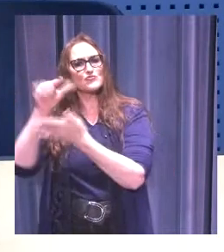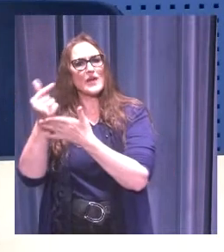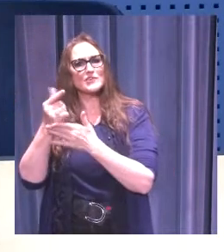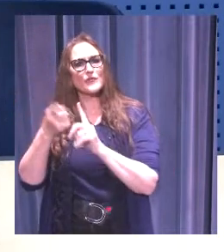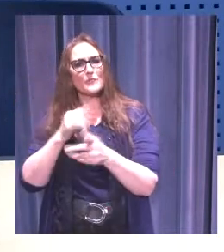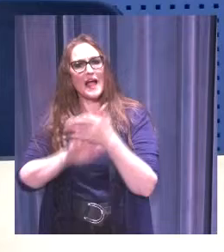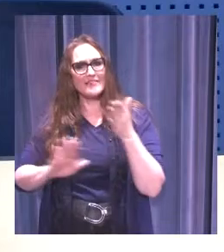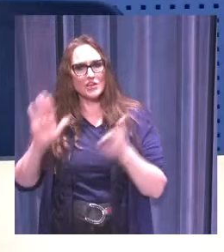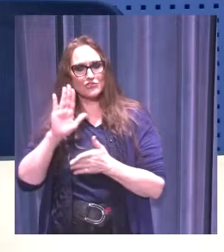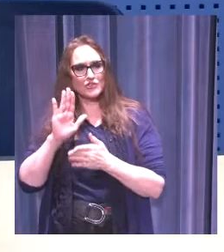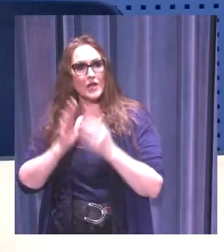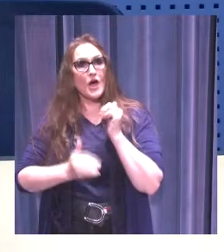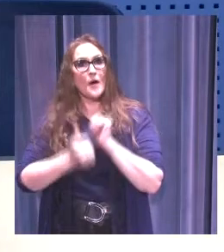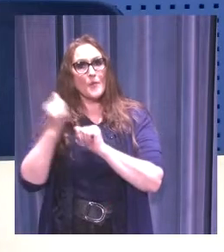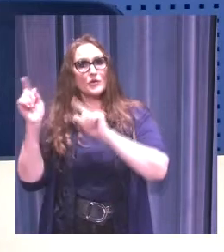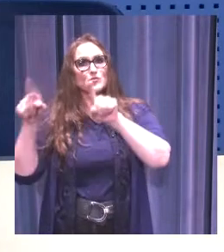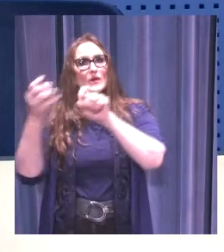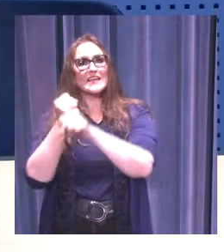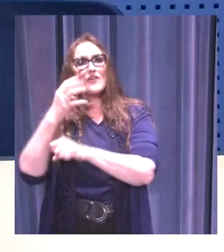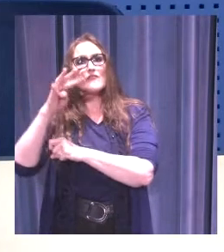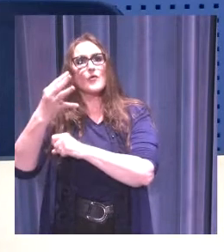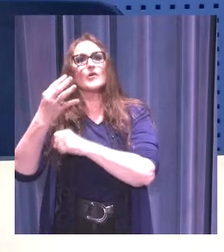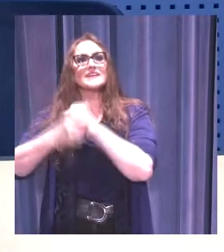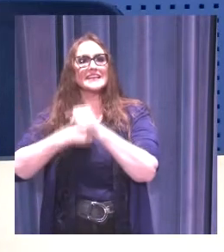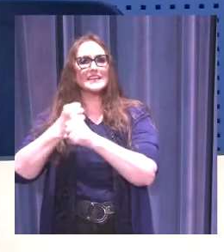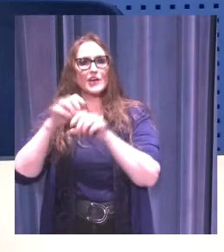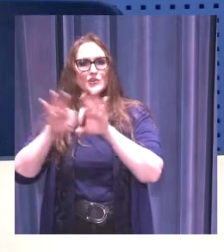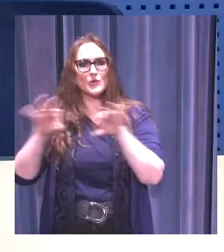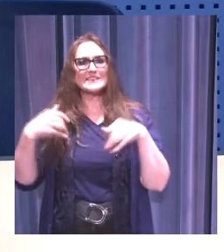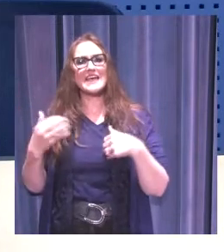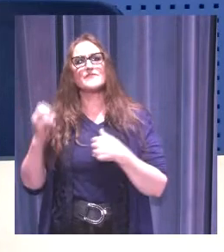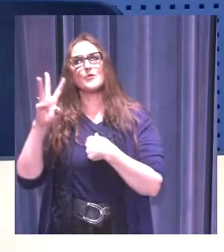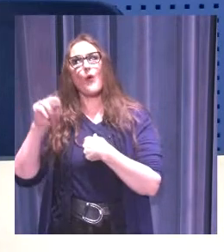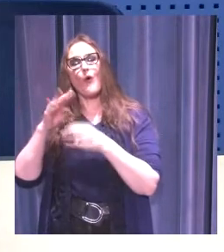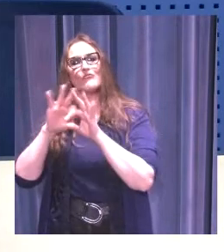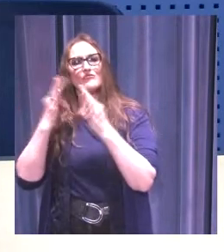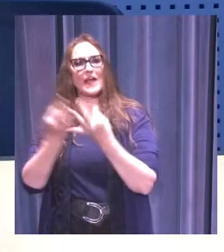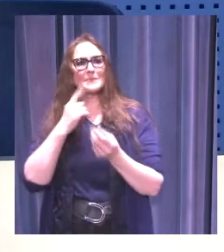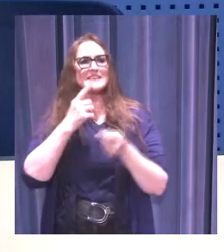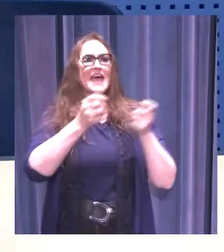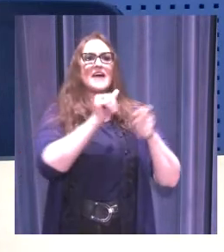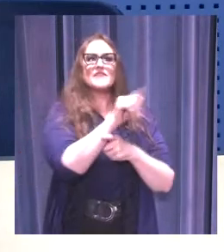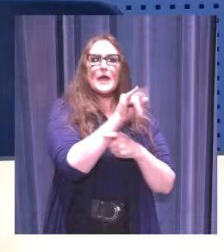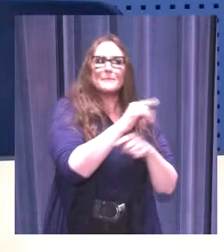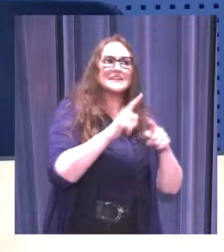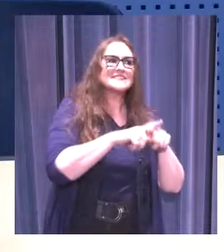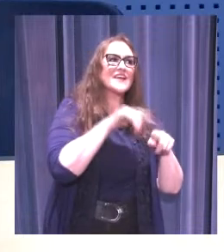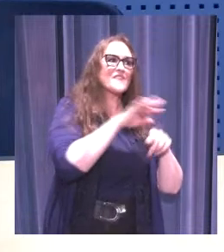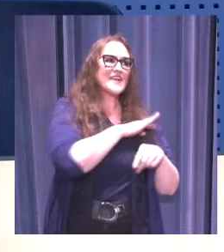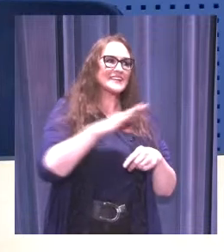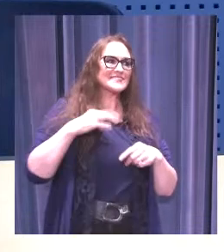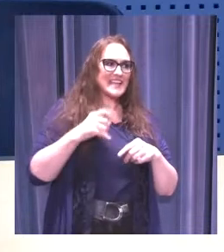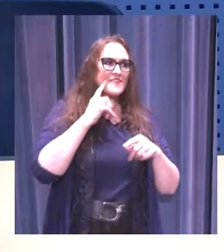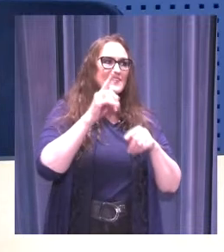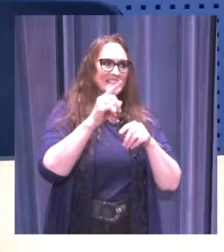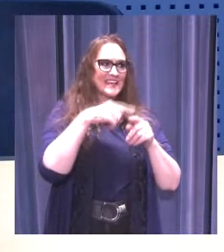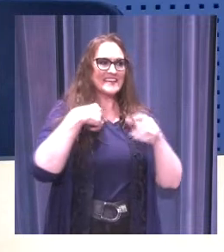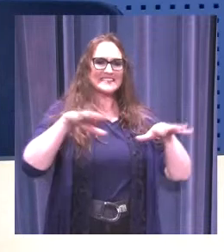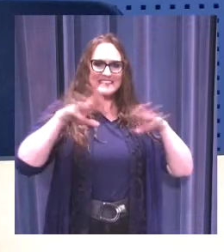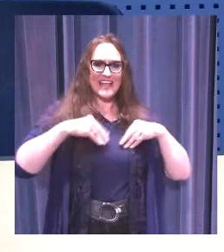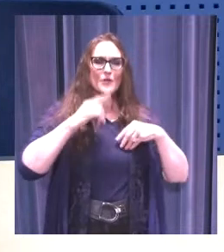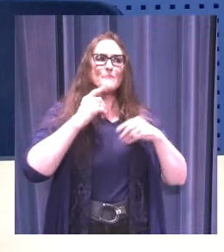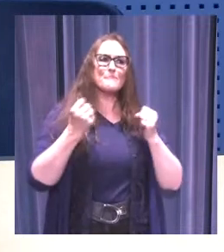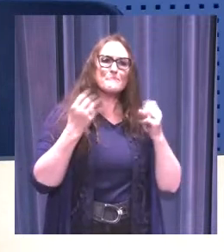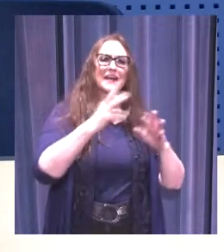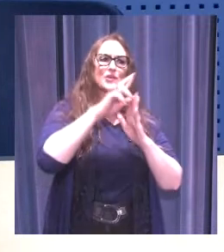from college. Most went on to get four-year degrees and now have their own families. Administrators, faculty, and staff at MCC take on many roles for our students.